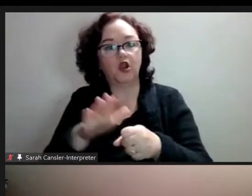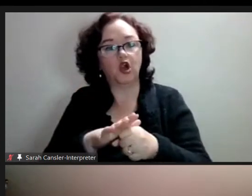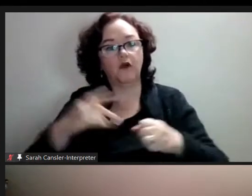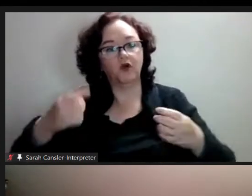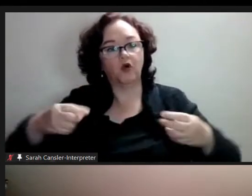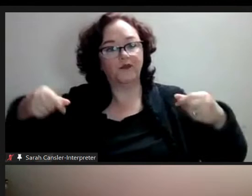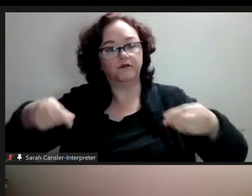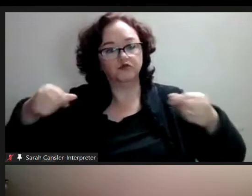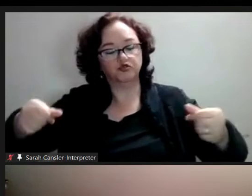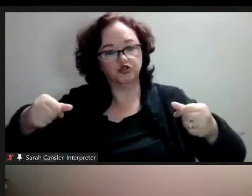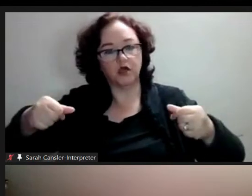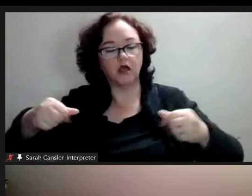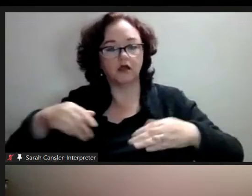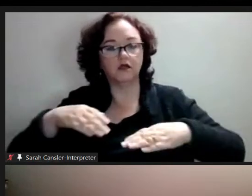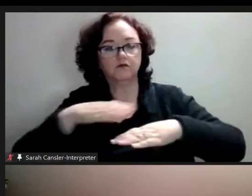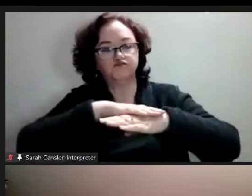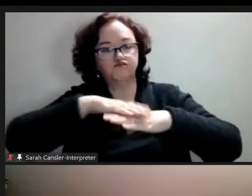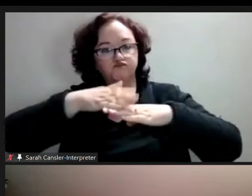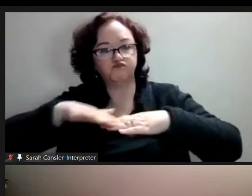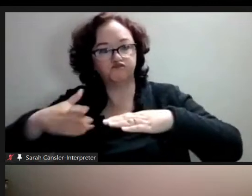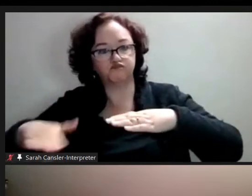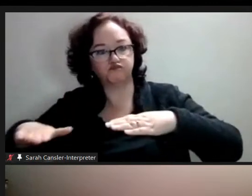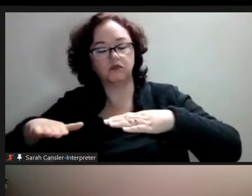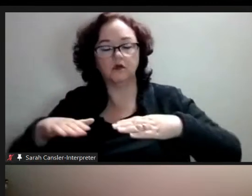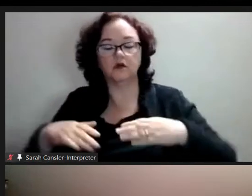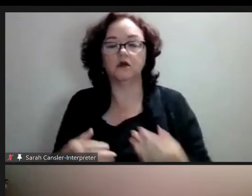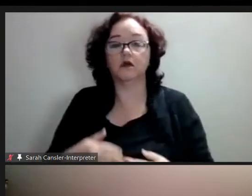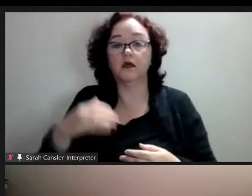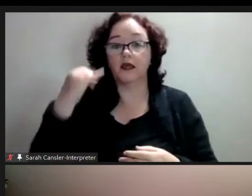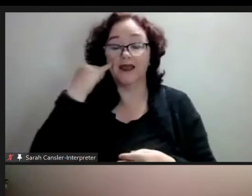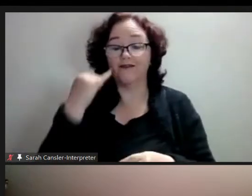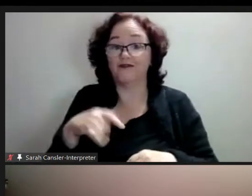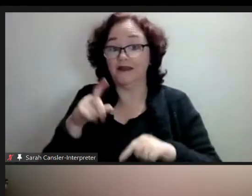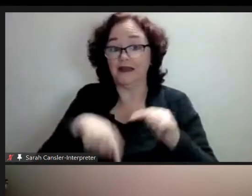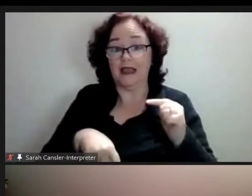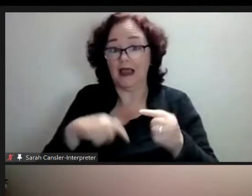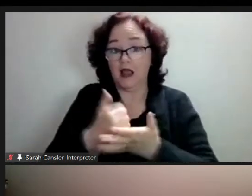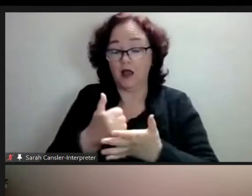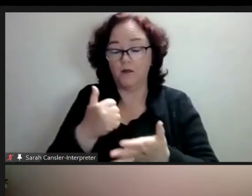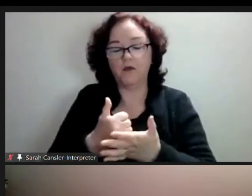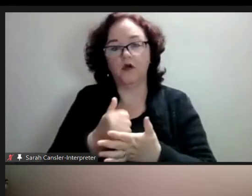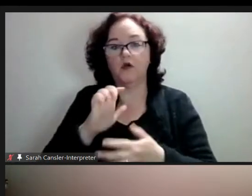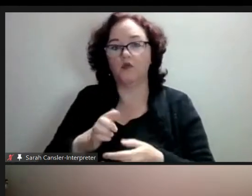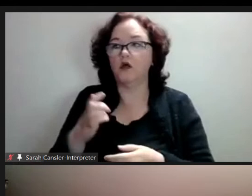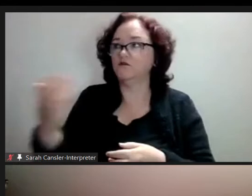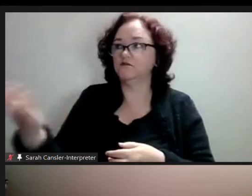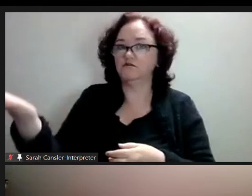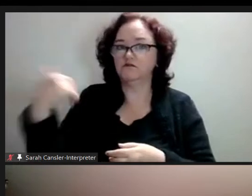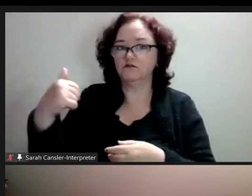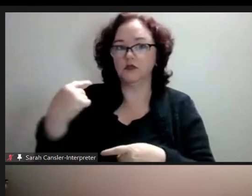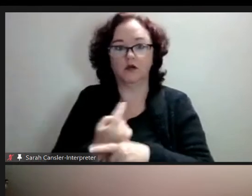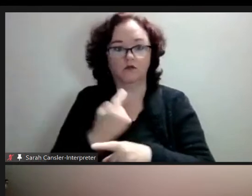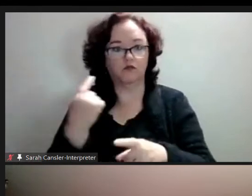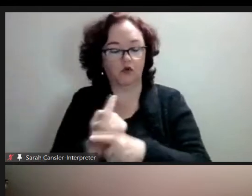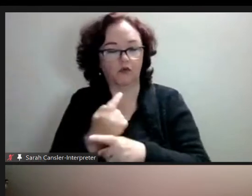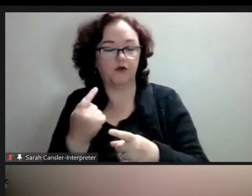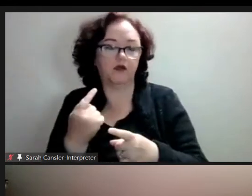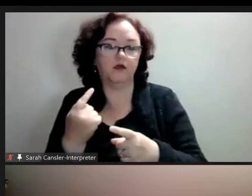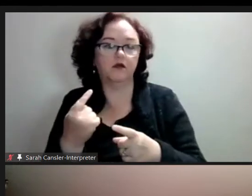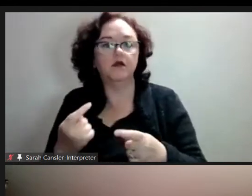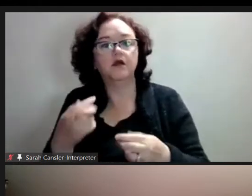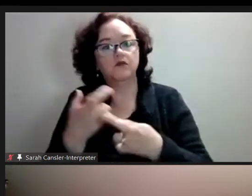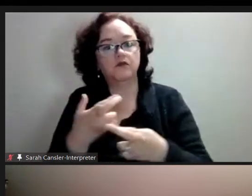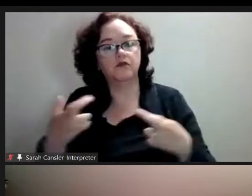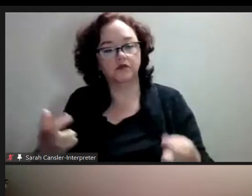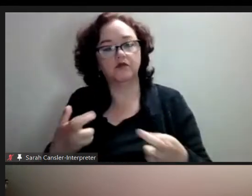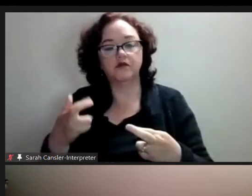that. If the CSAs cannot assist someone with the mobility device, they will dispatch appropriate resources, and CFD will be dispatched to assist with